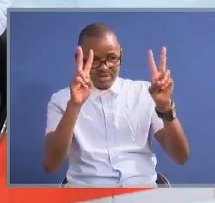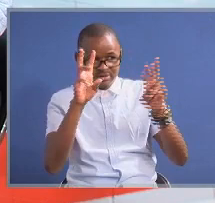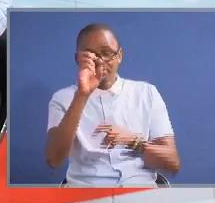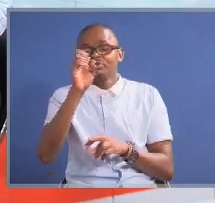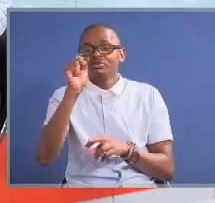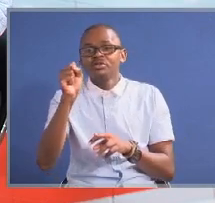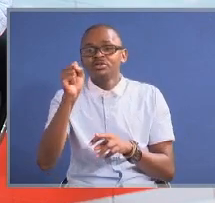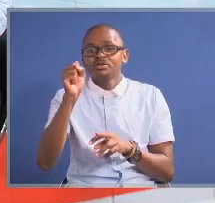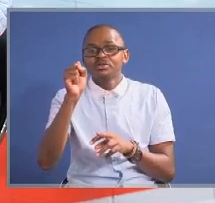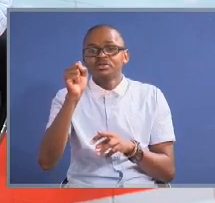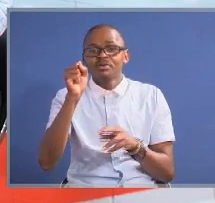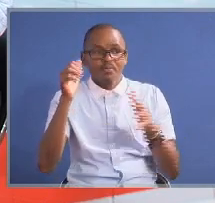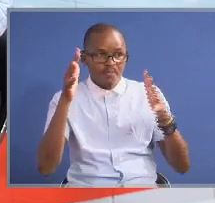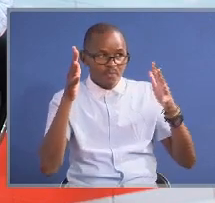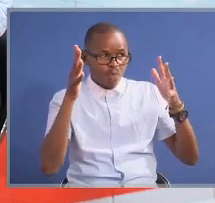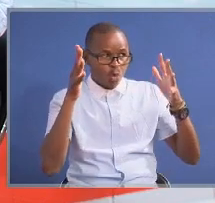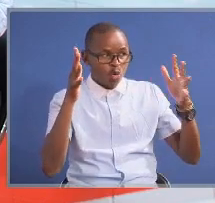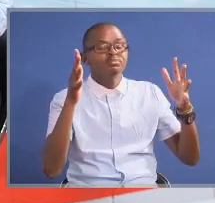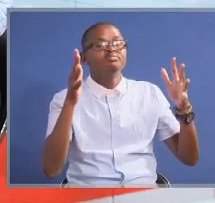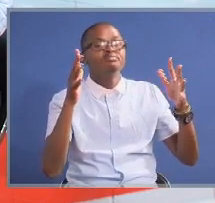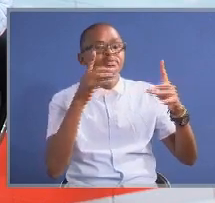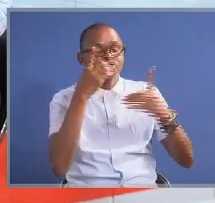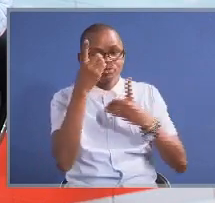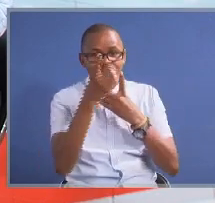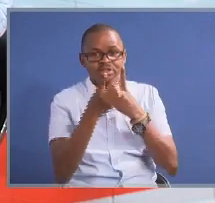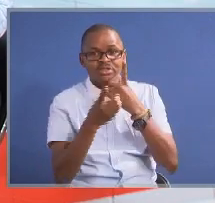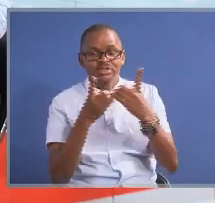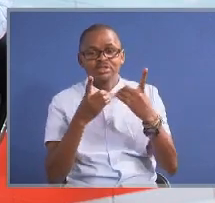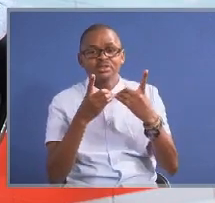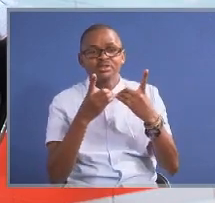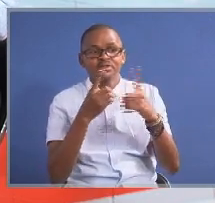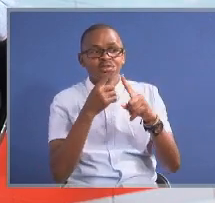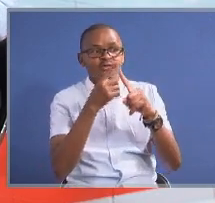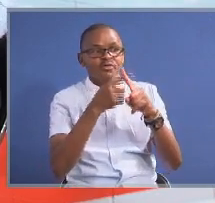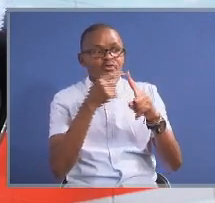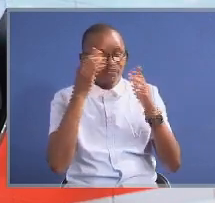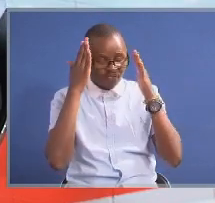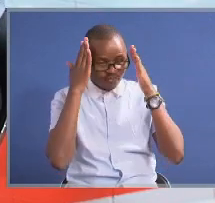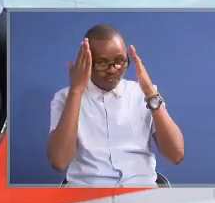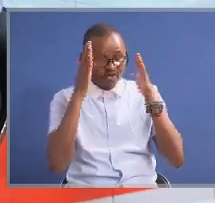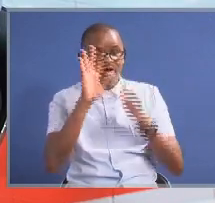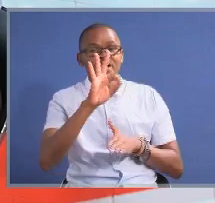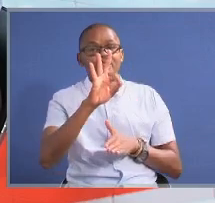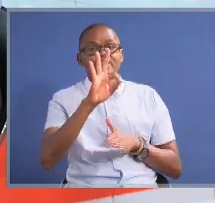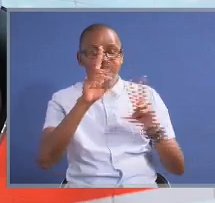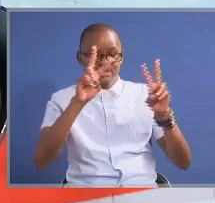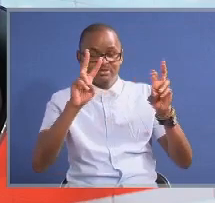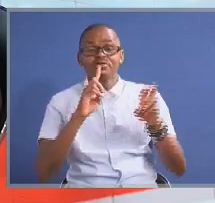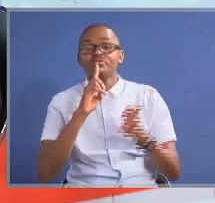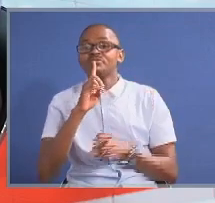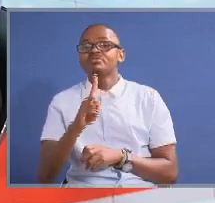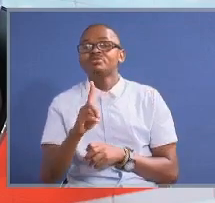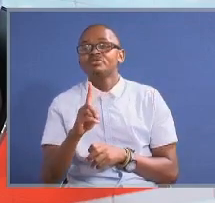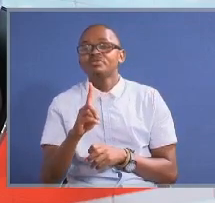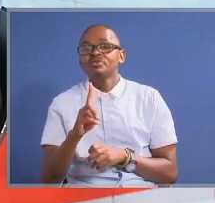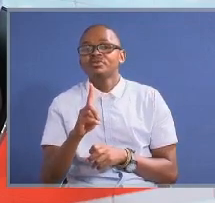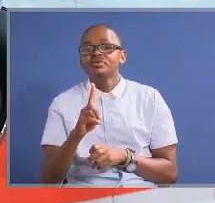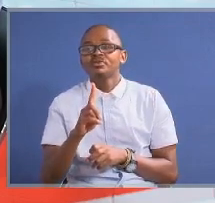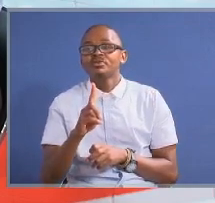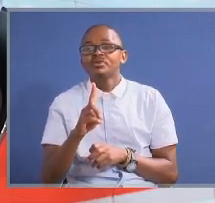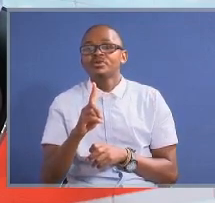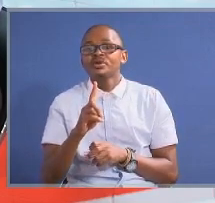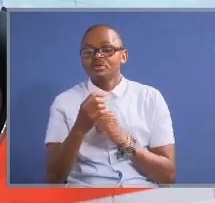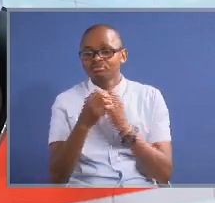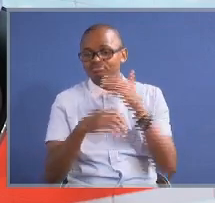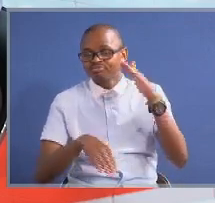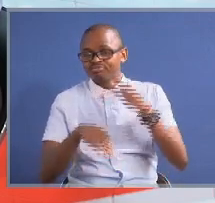was brought in to discuss is focusing on these three issues that you've been mentioning about, eradicating